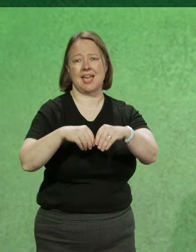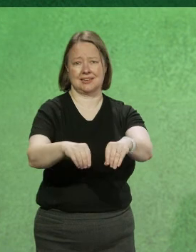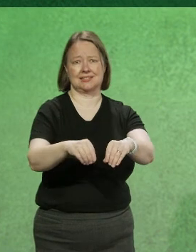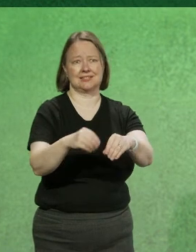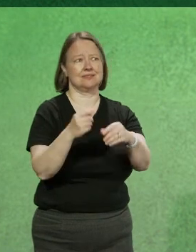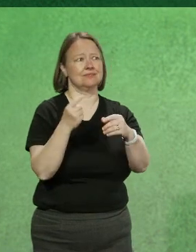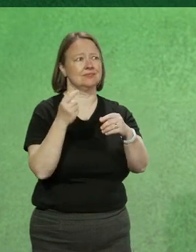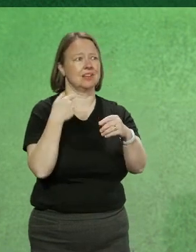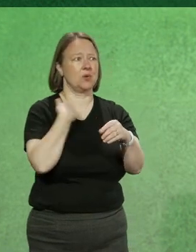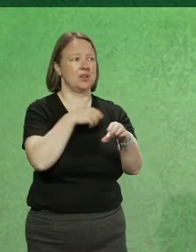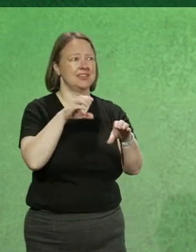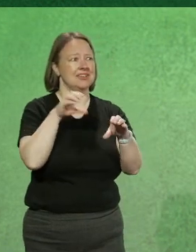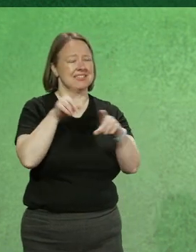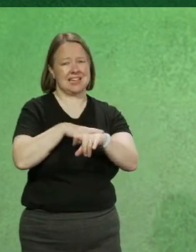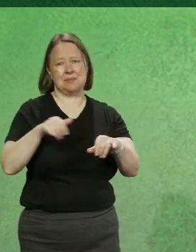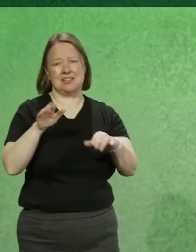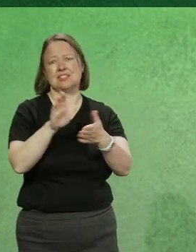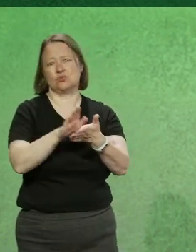we did in the school.